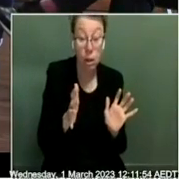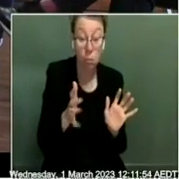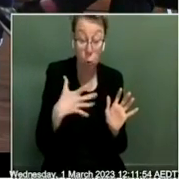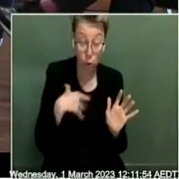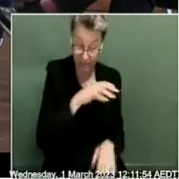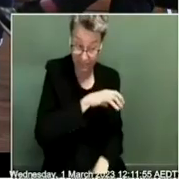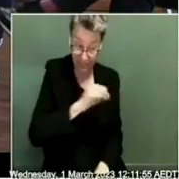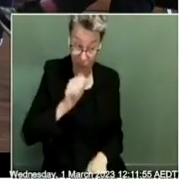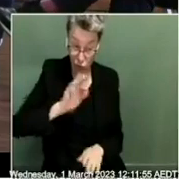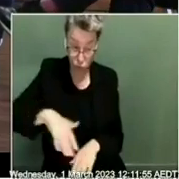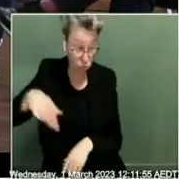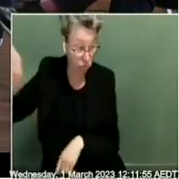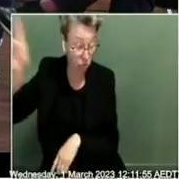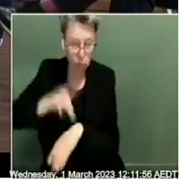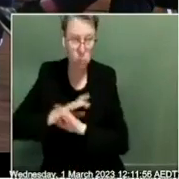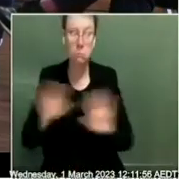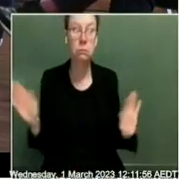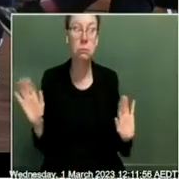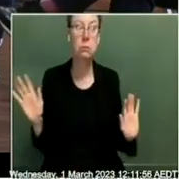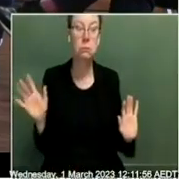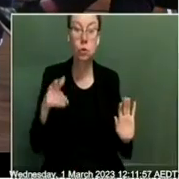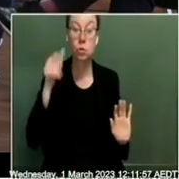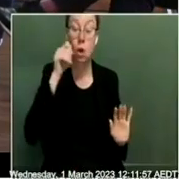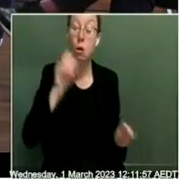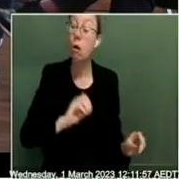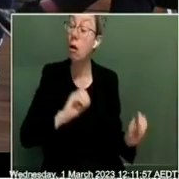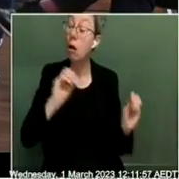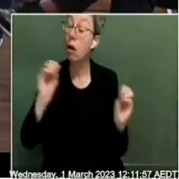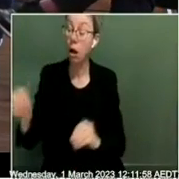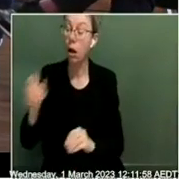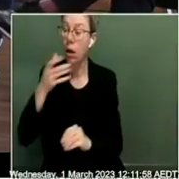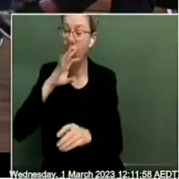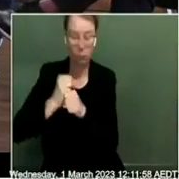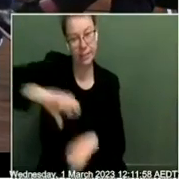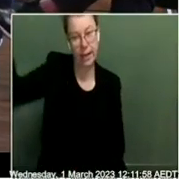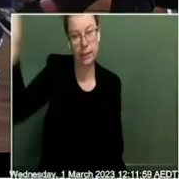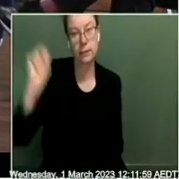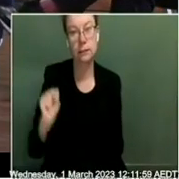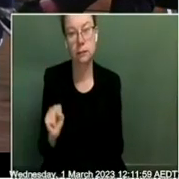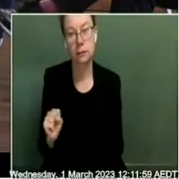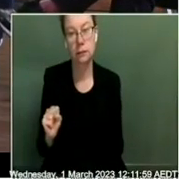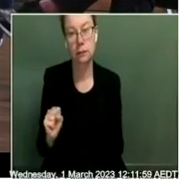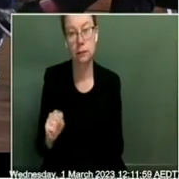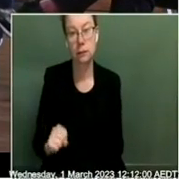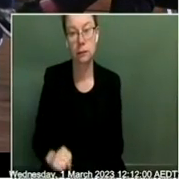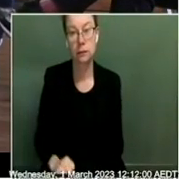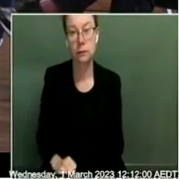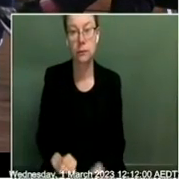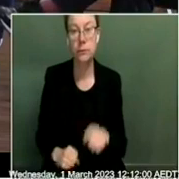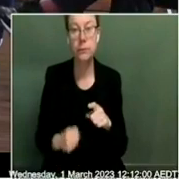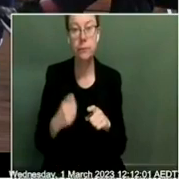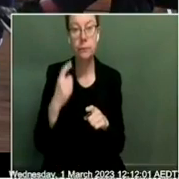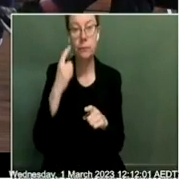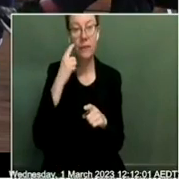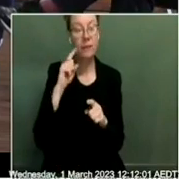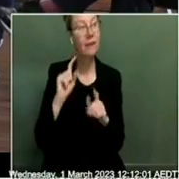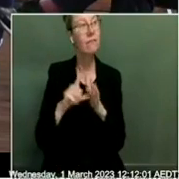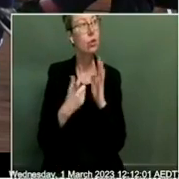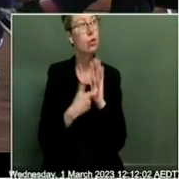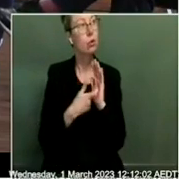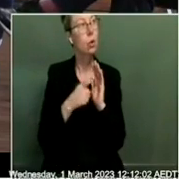you. Yeah. I think the first doctors was the health service in Gertrude. Yeah, Street. It was. That's when we started going to doctors.